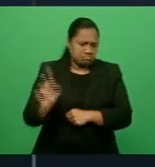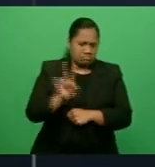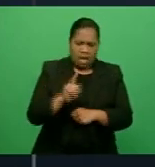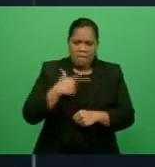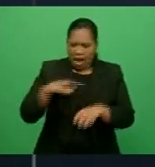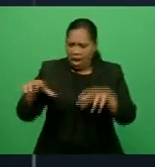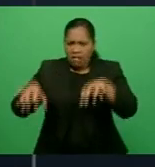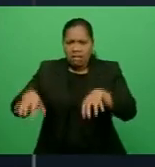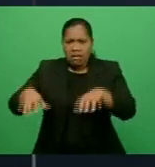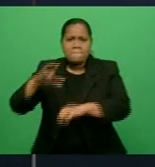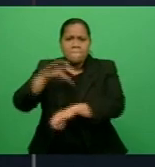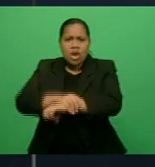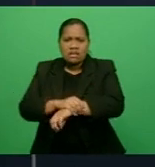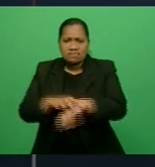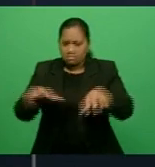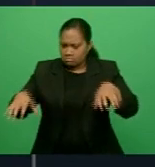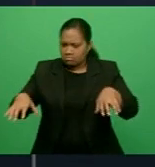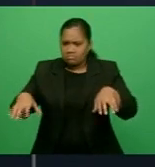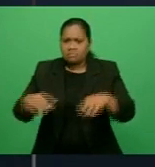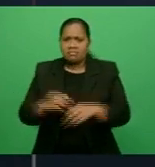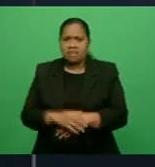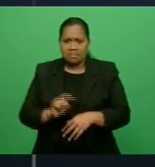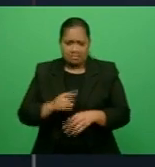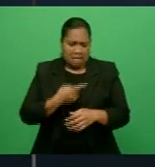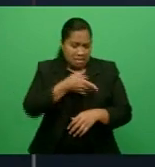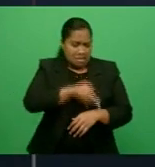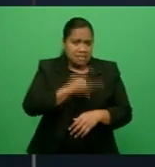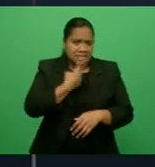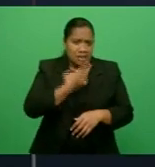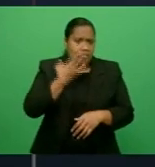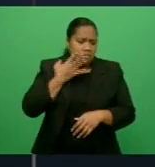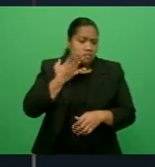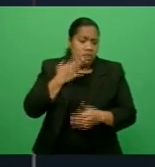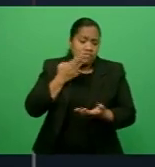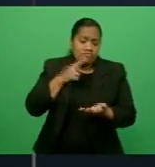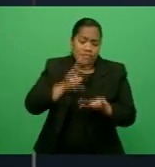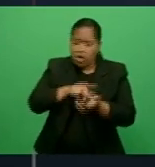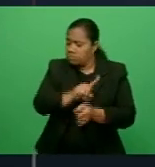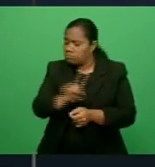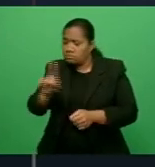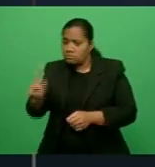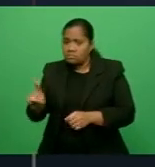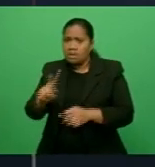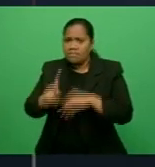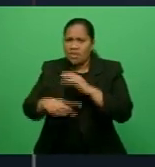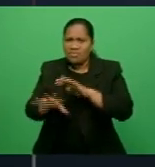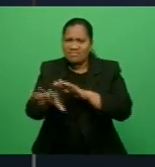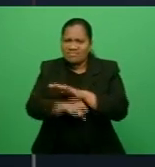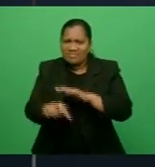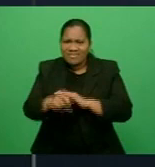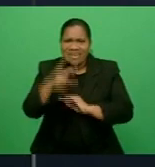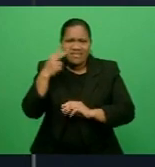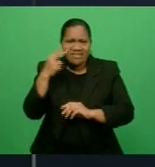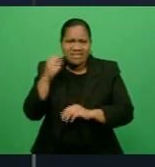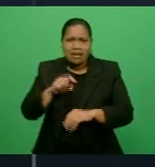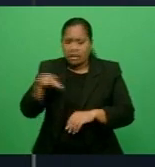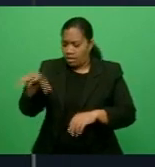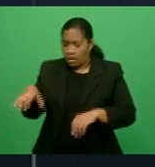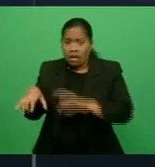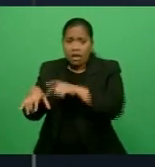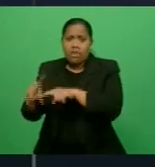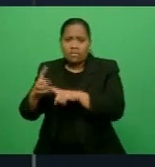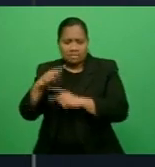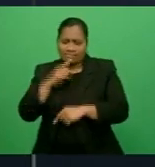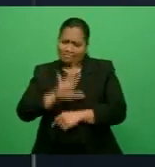President Leone Rocco claims that when they report cases such as theft, pickpocketing and others, police say they cannot deal with cases in